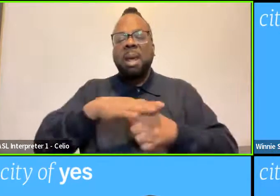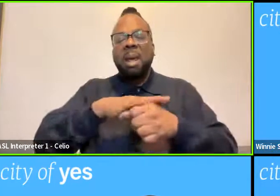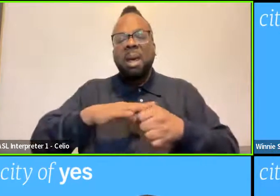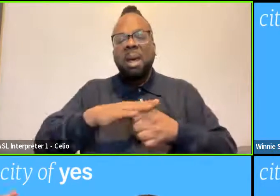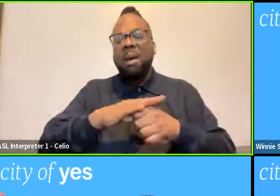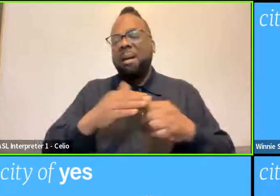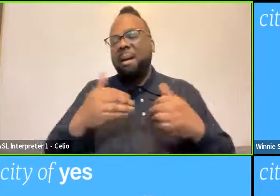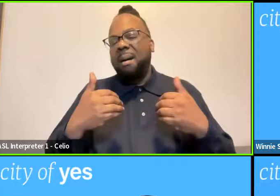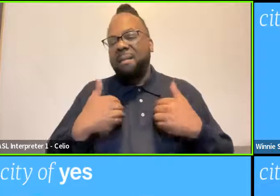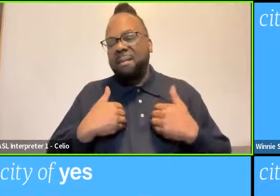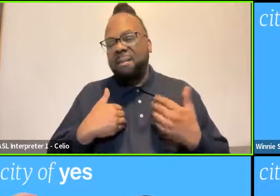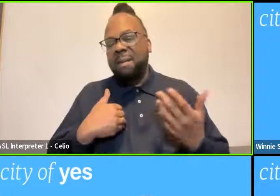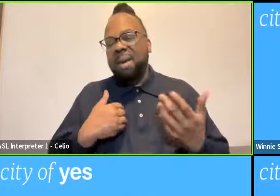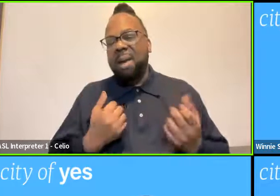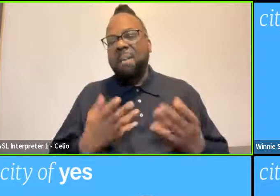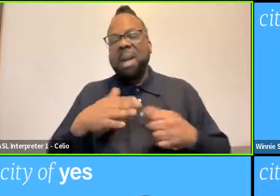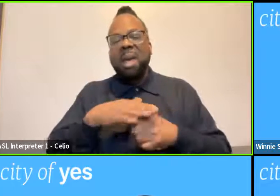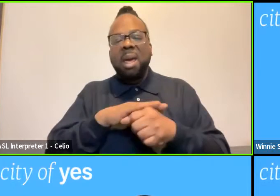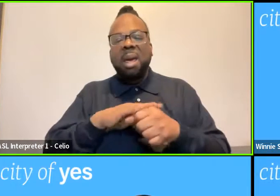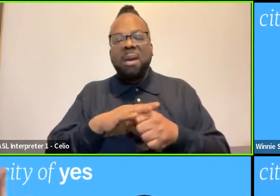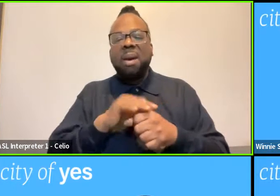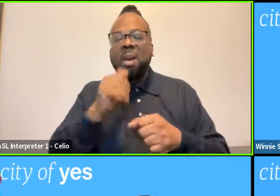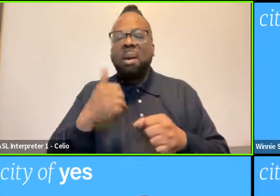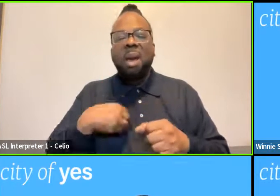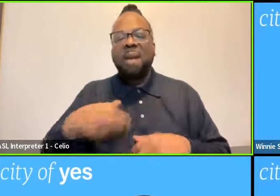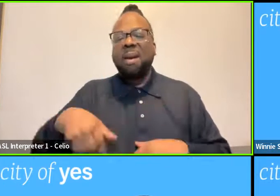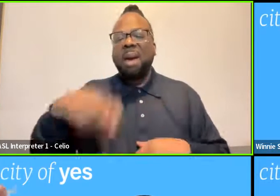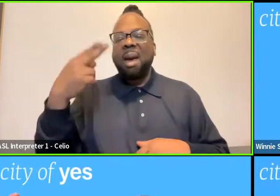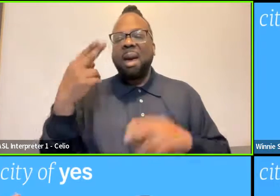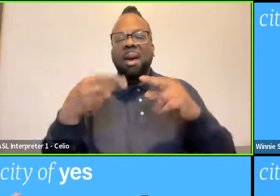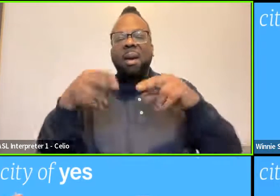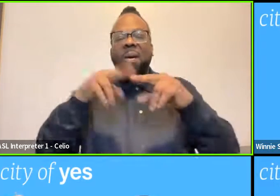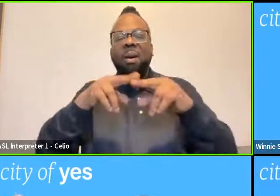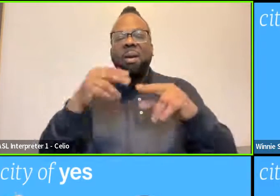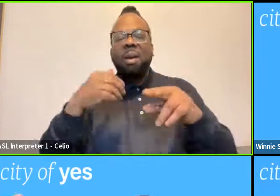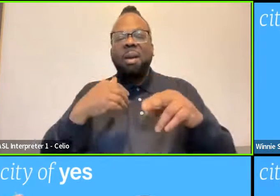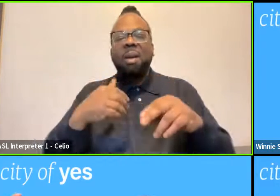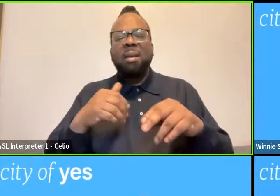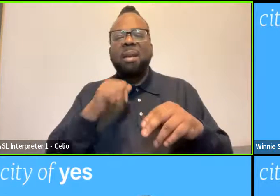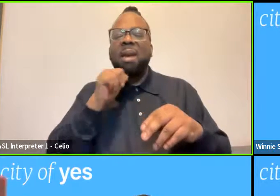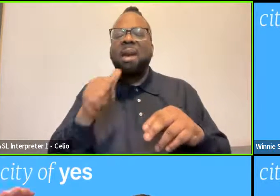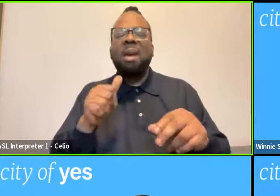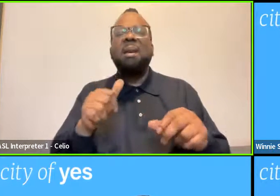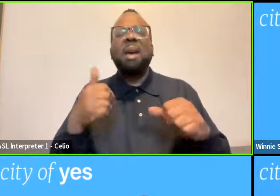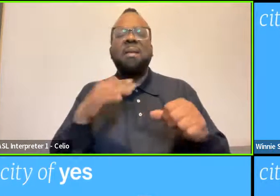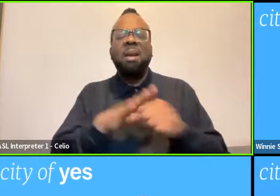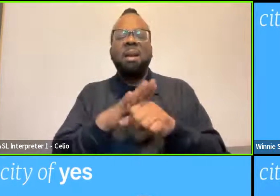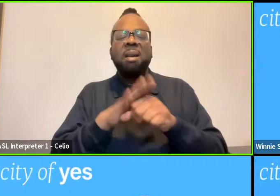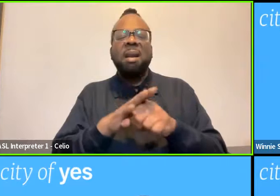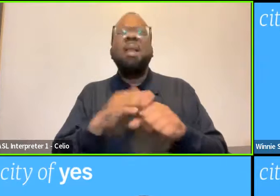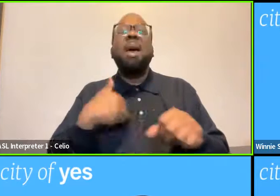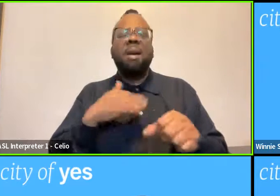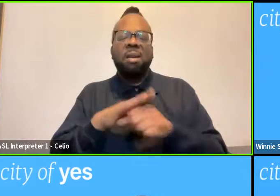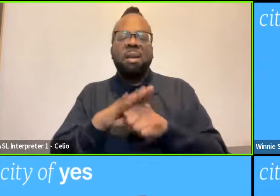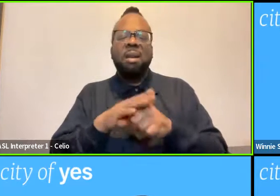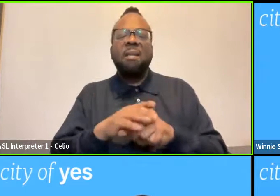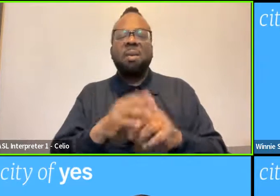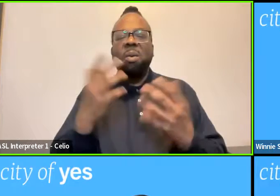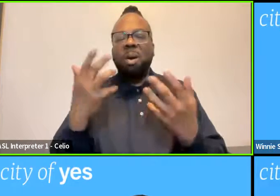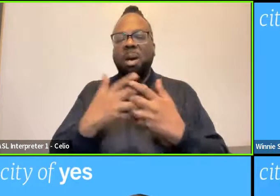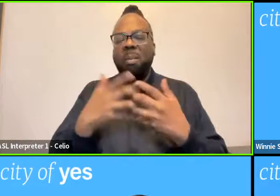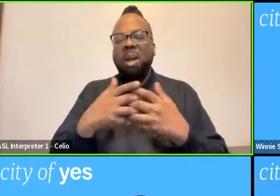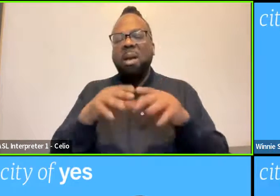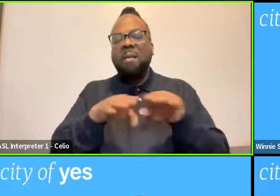have no height increase. They already have an envelope capable of accommodating the floor area. Some have 10 feet or 1